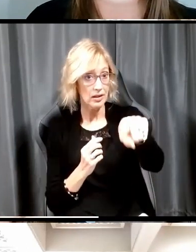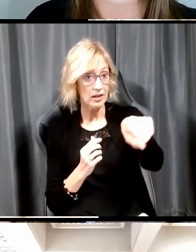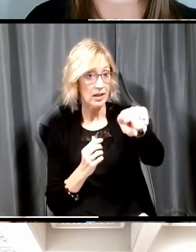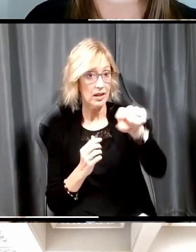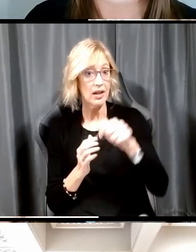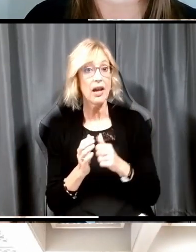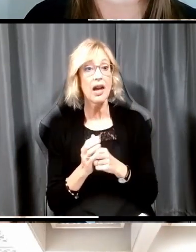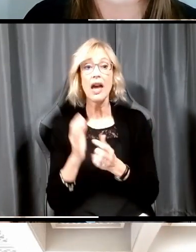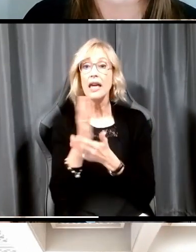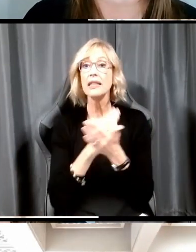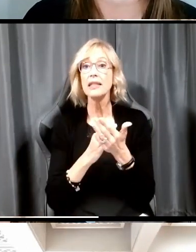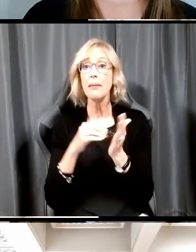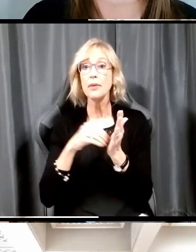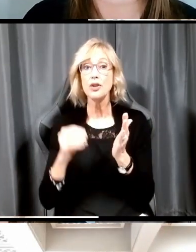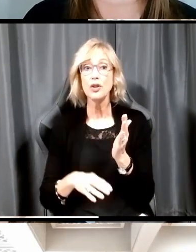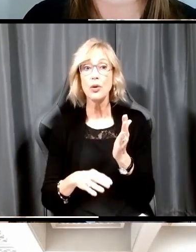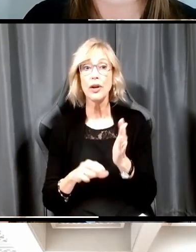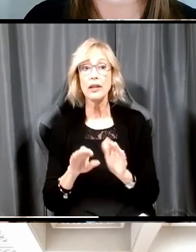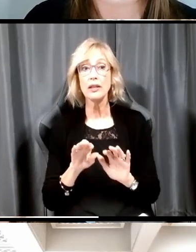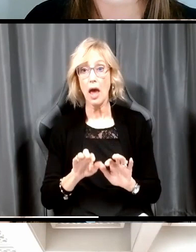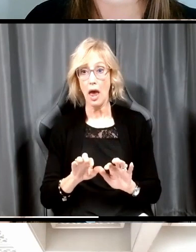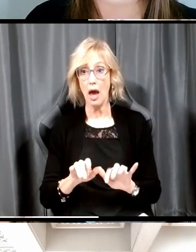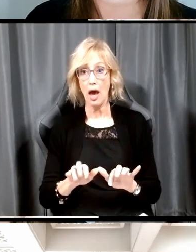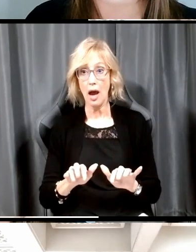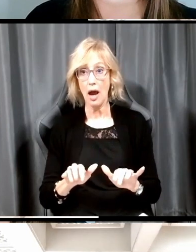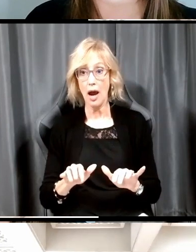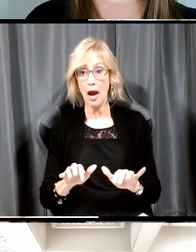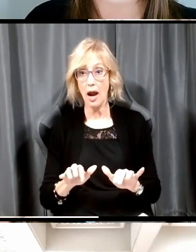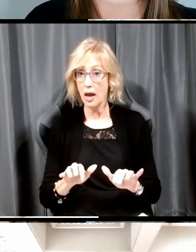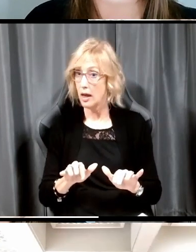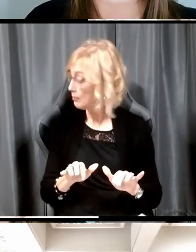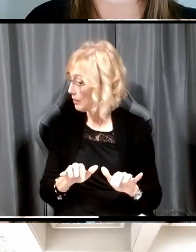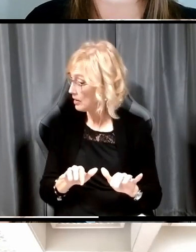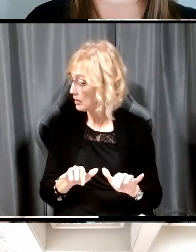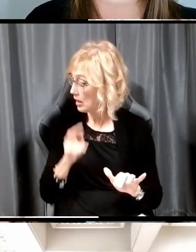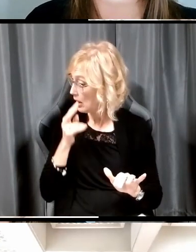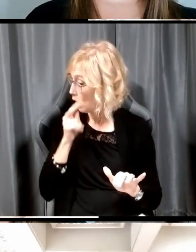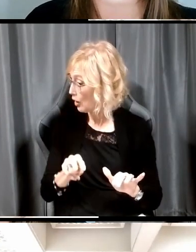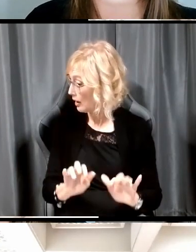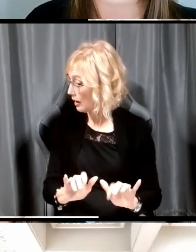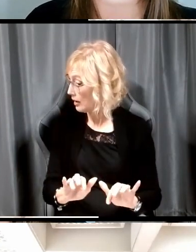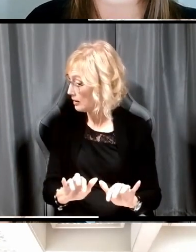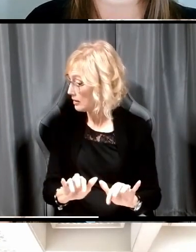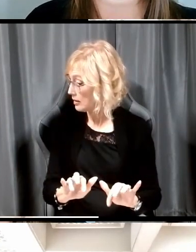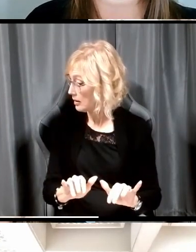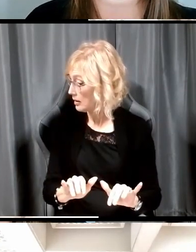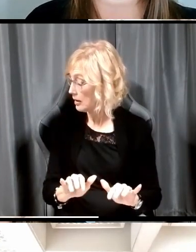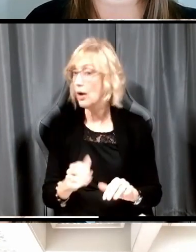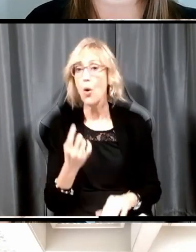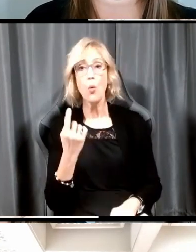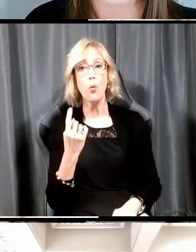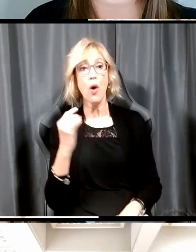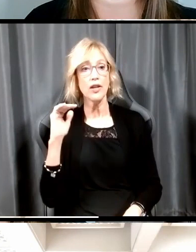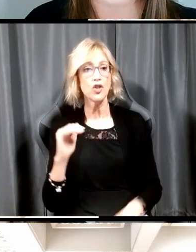we have some students looking at the keyboard using her left field preference. We have a child,